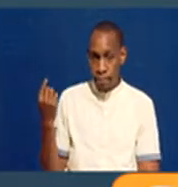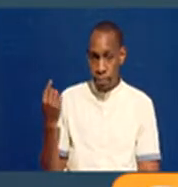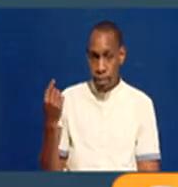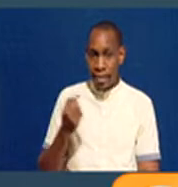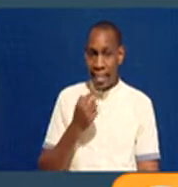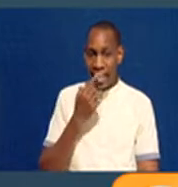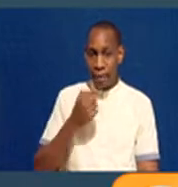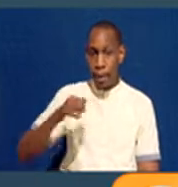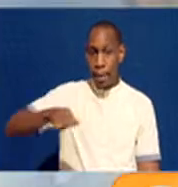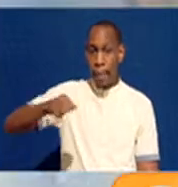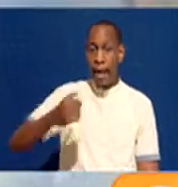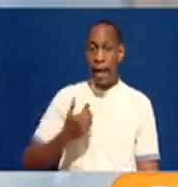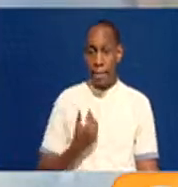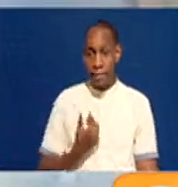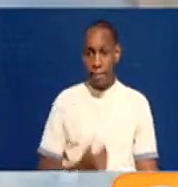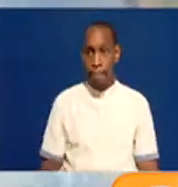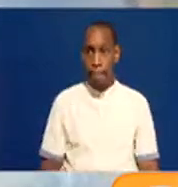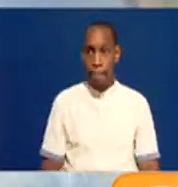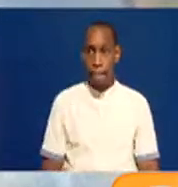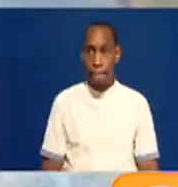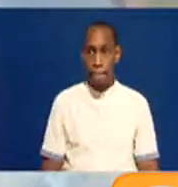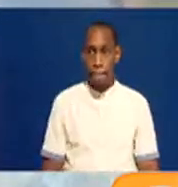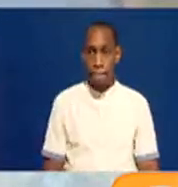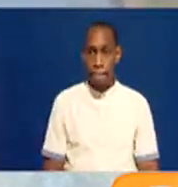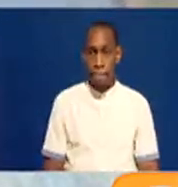a white handbag.